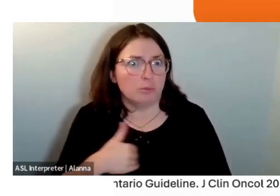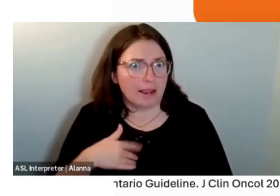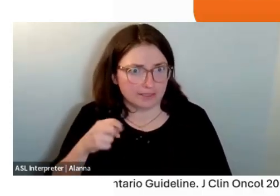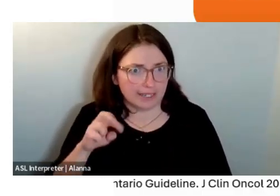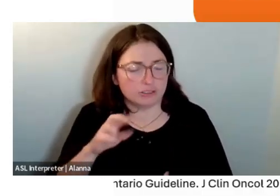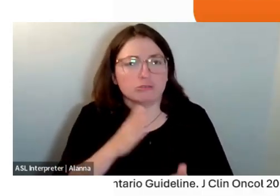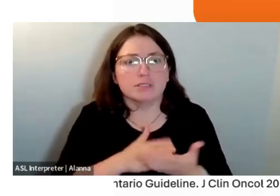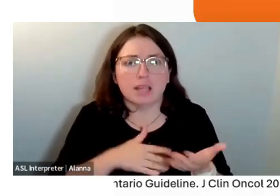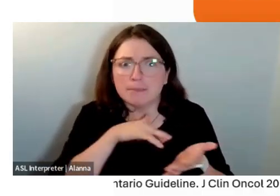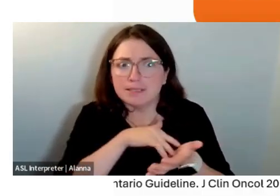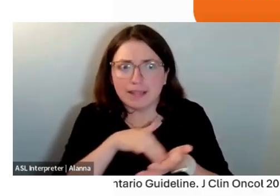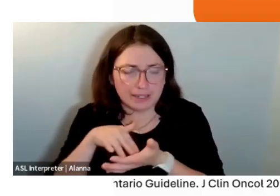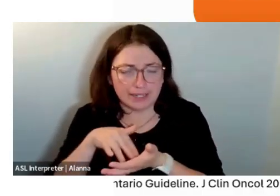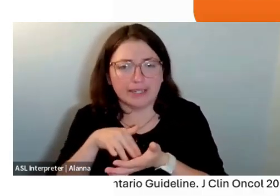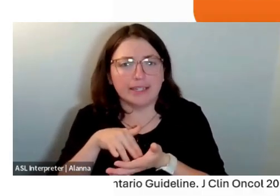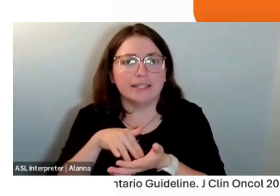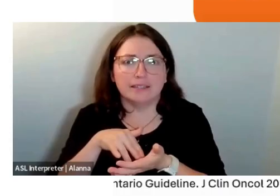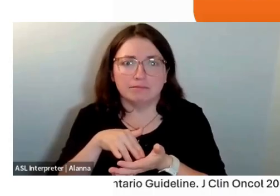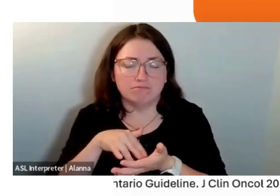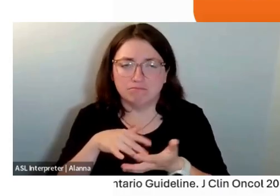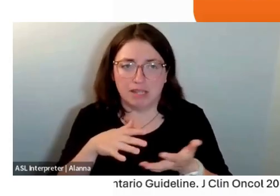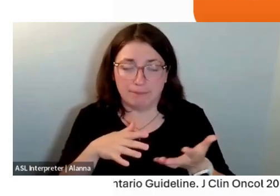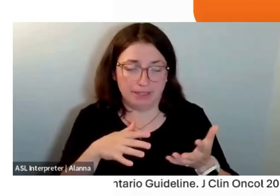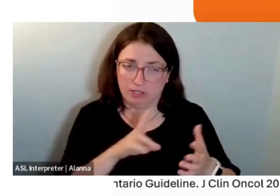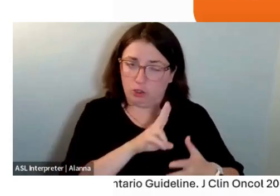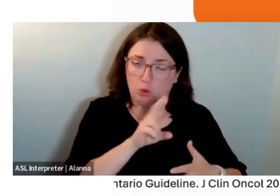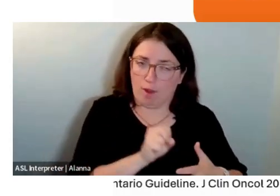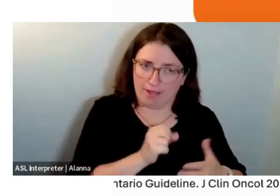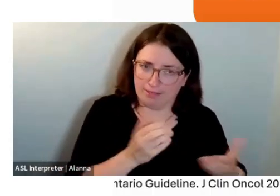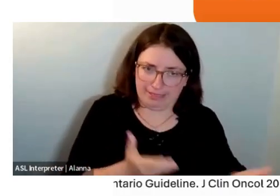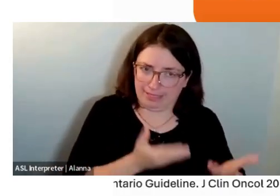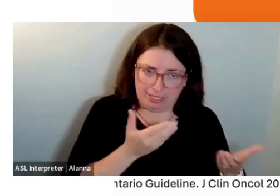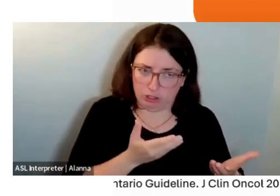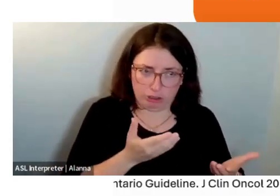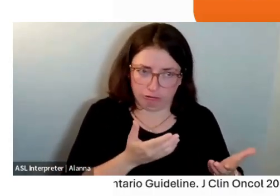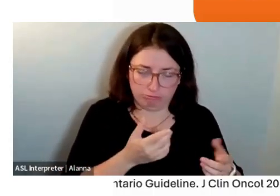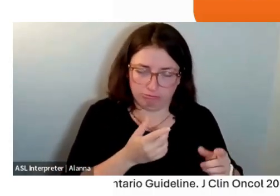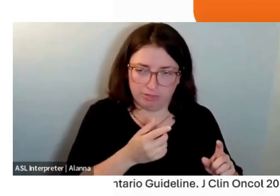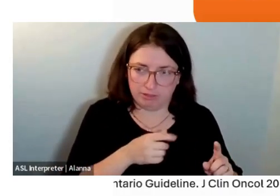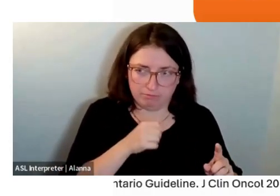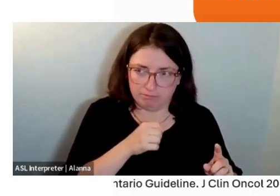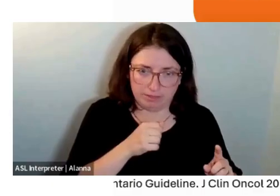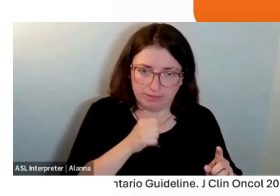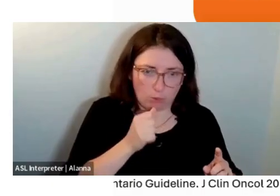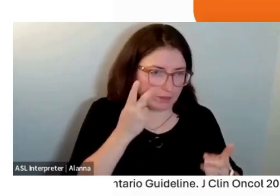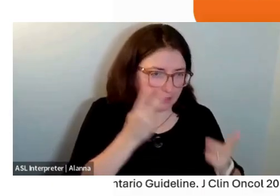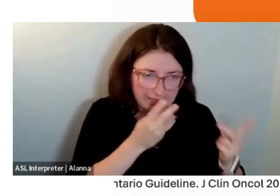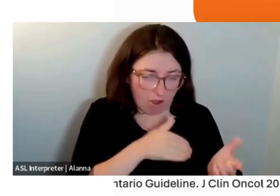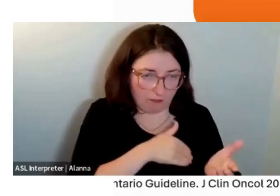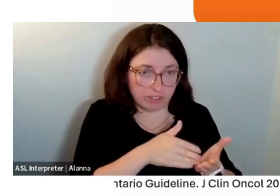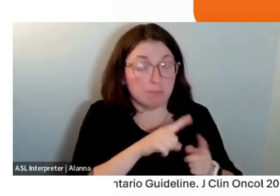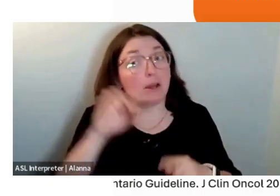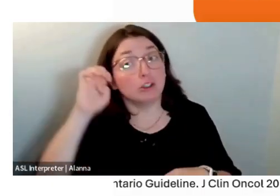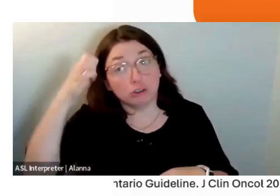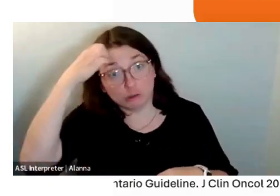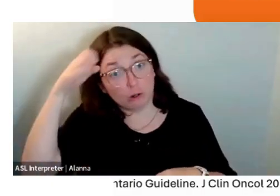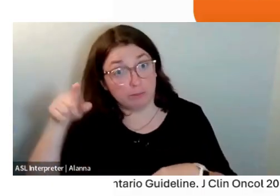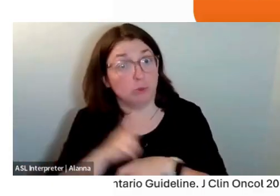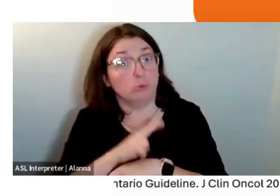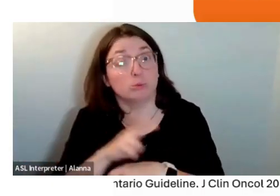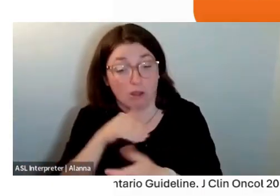Europe, it is very commonly used for post-breast cancer GSM. It has